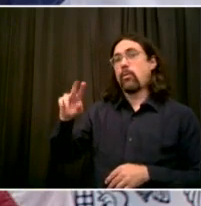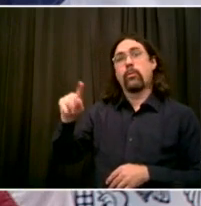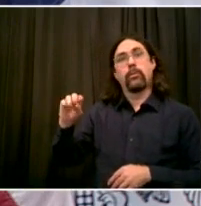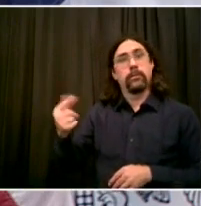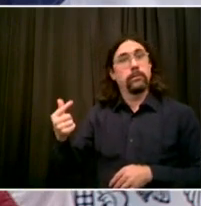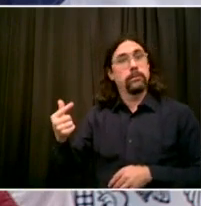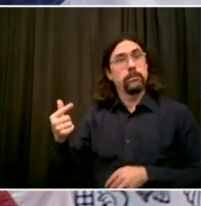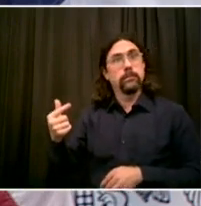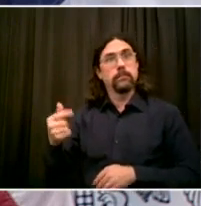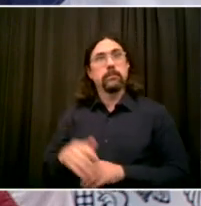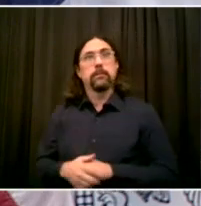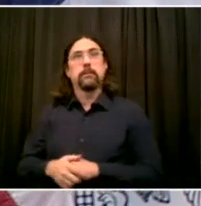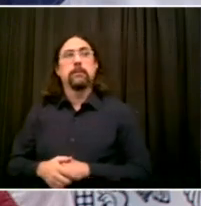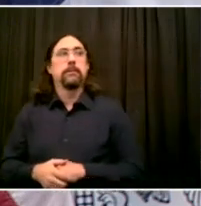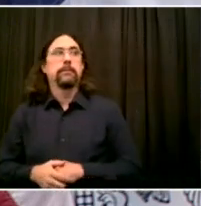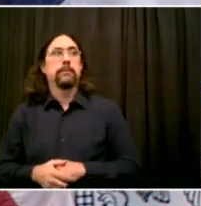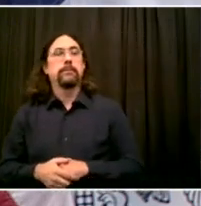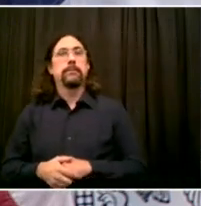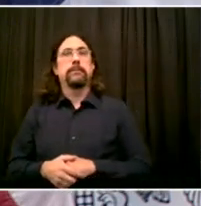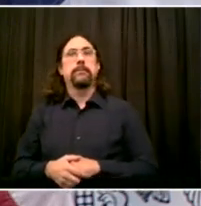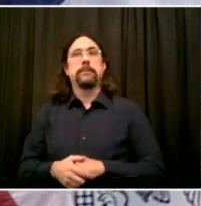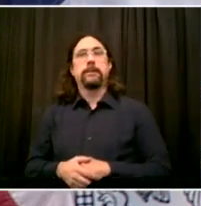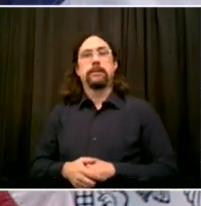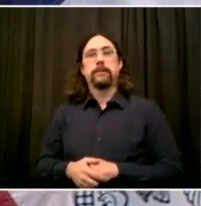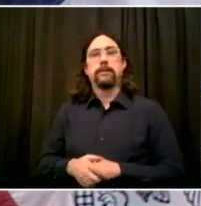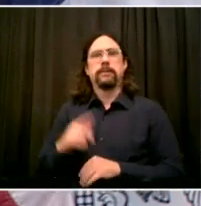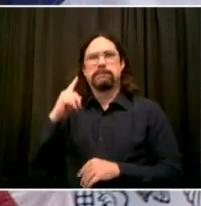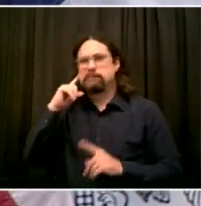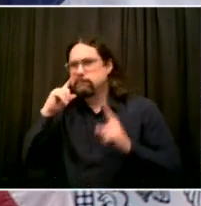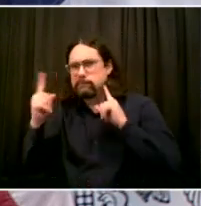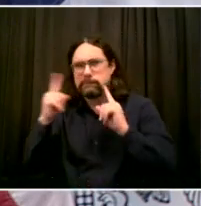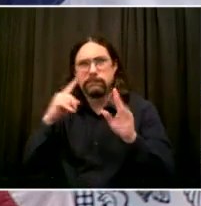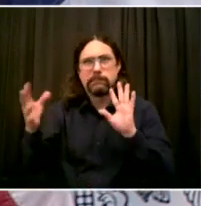I don't hear you. Can we hear you?